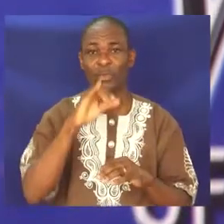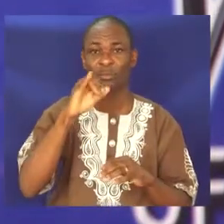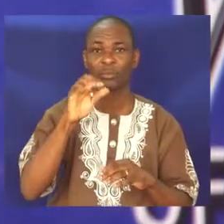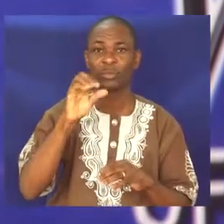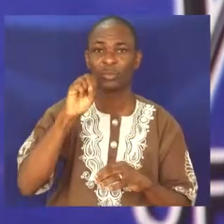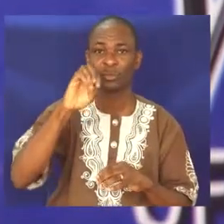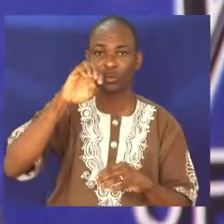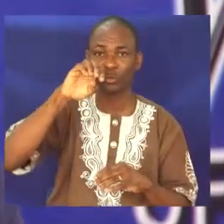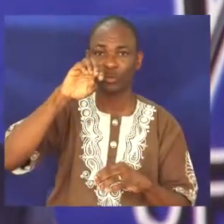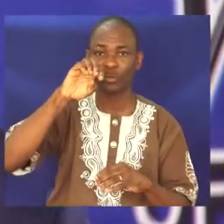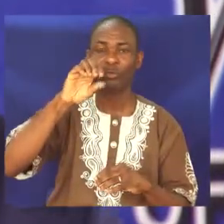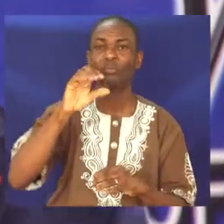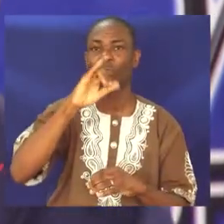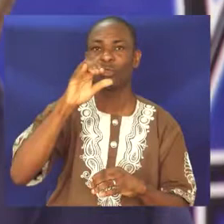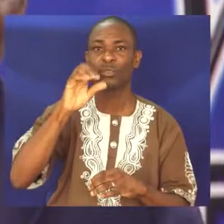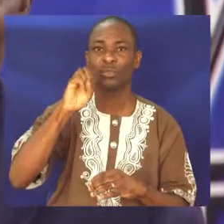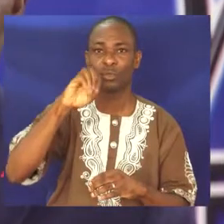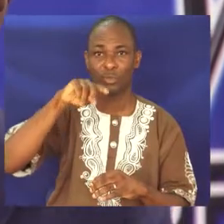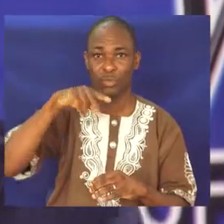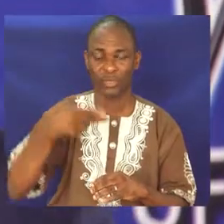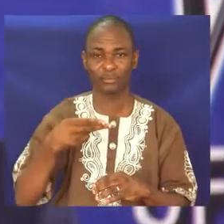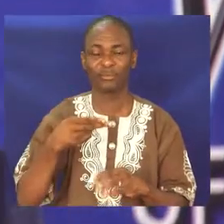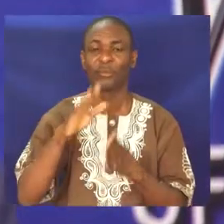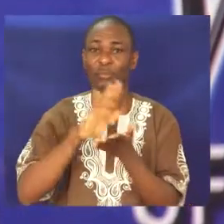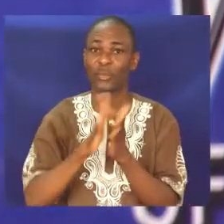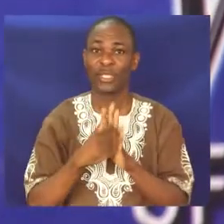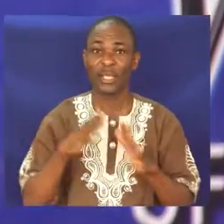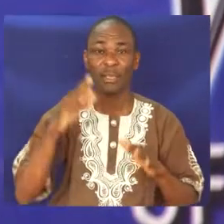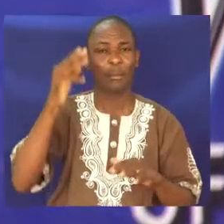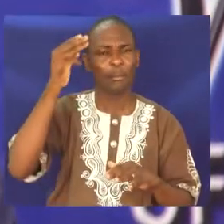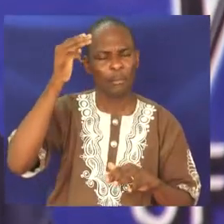emu no oba be ye prime minister e wo Egypt